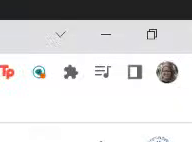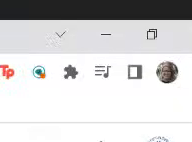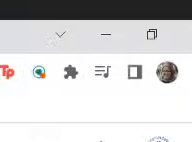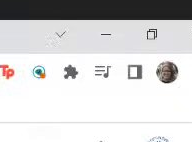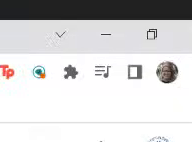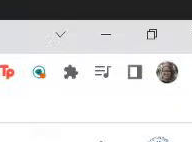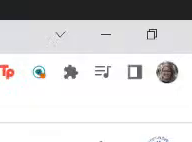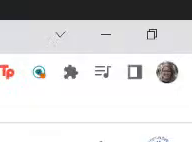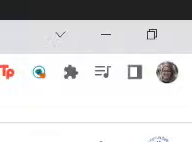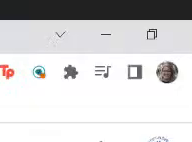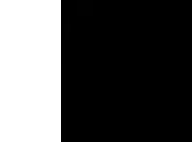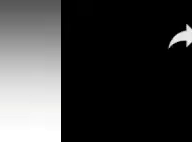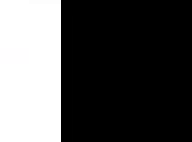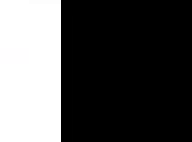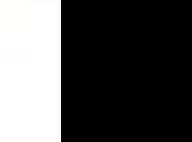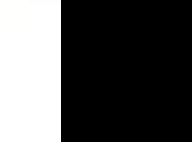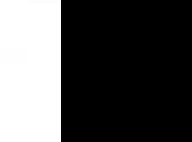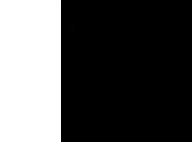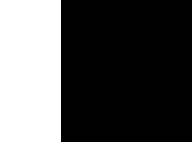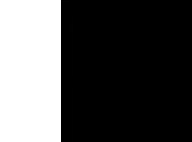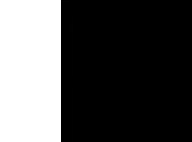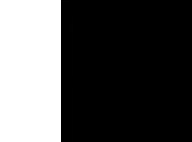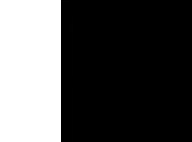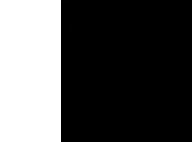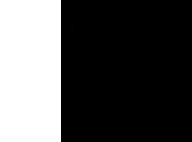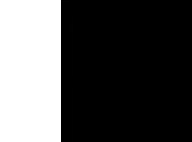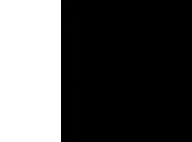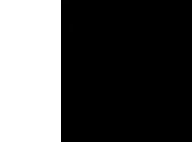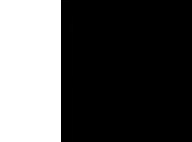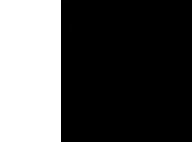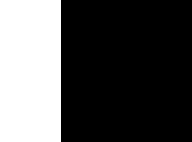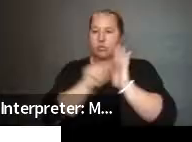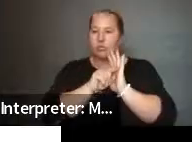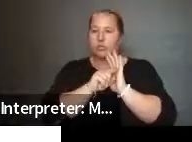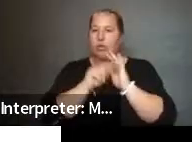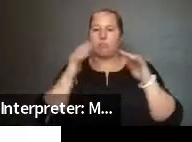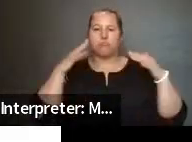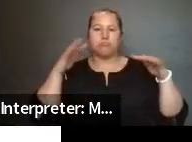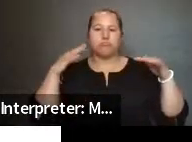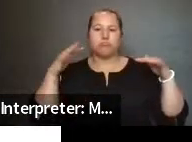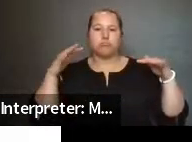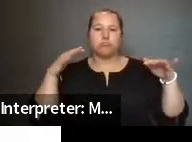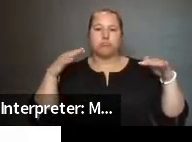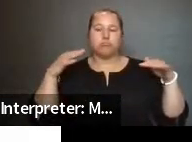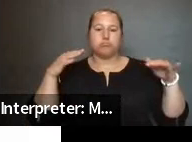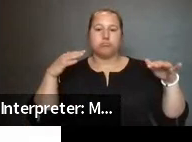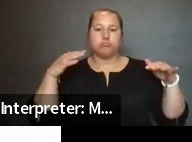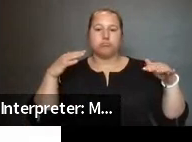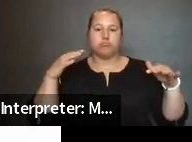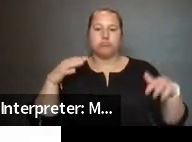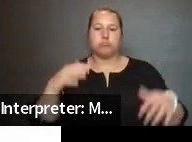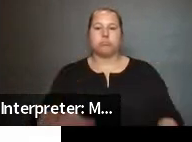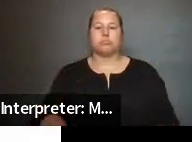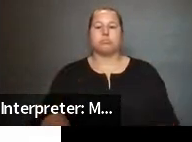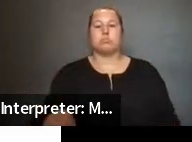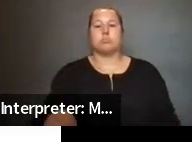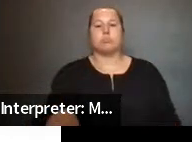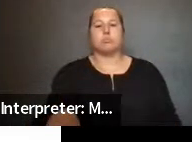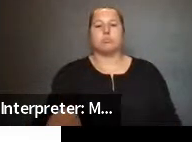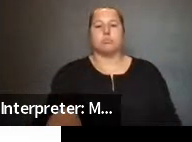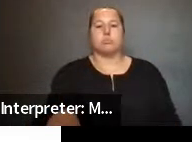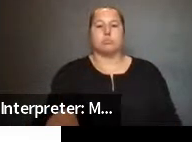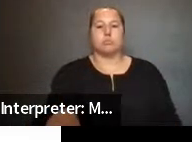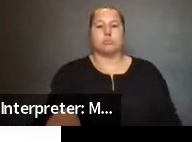5 at-large members and 4 district members. The 4 district seats are subject to